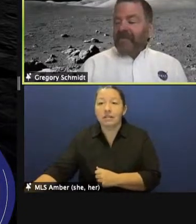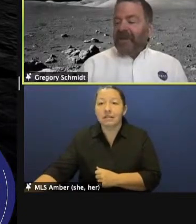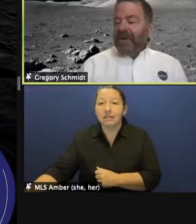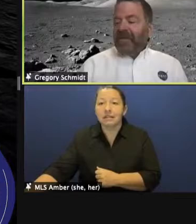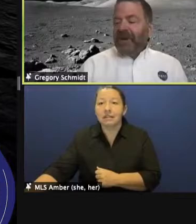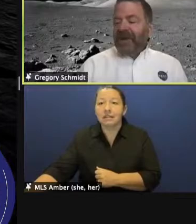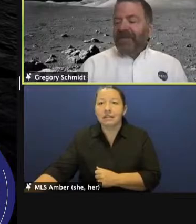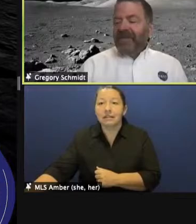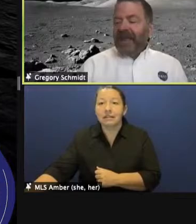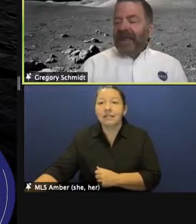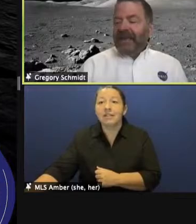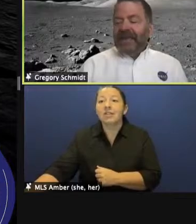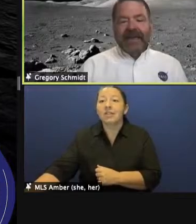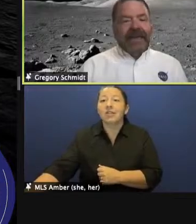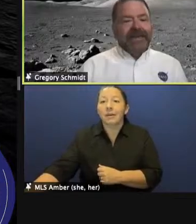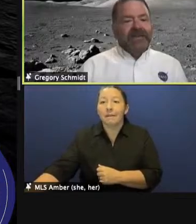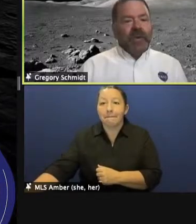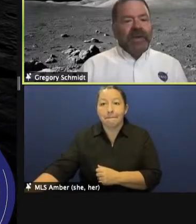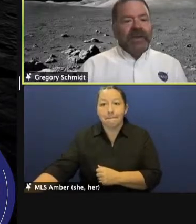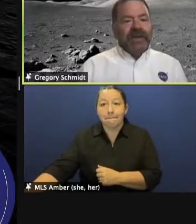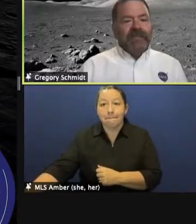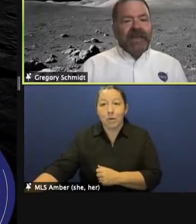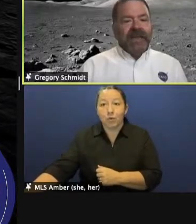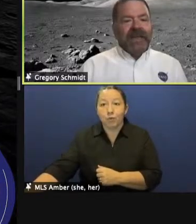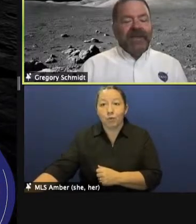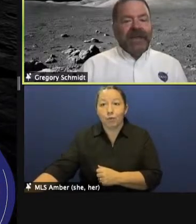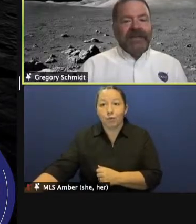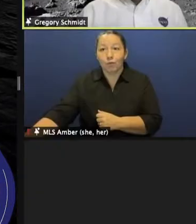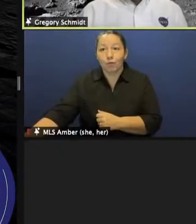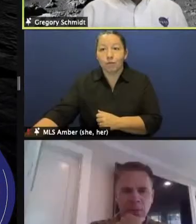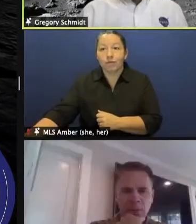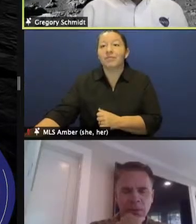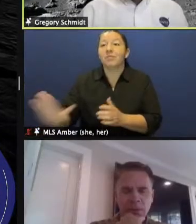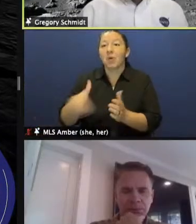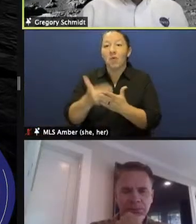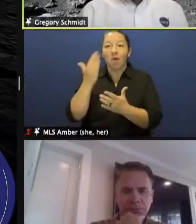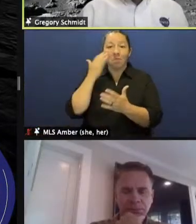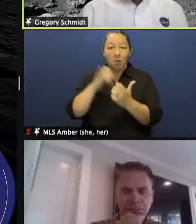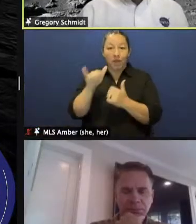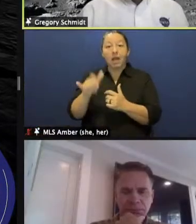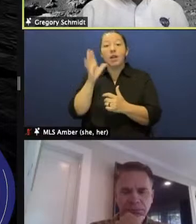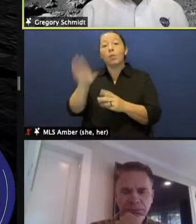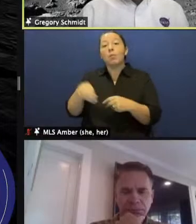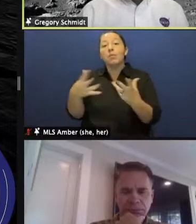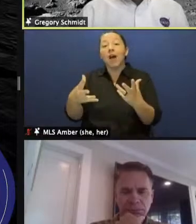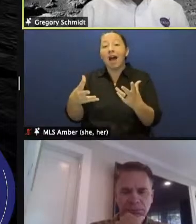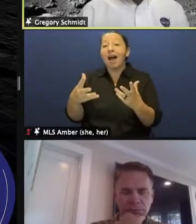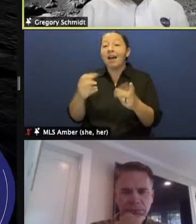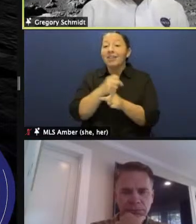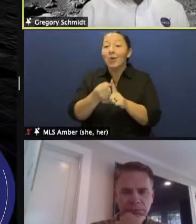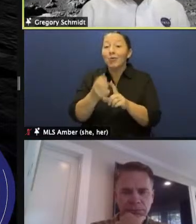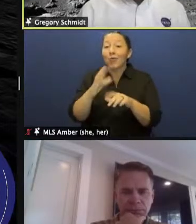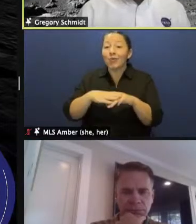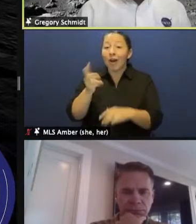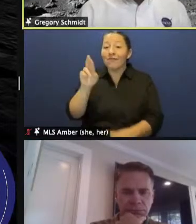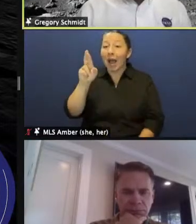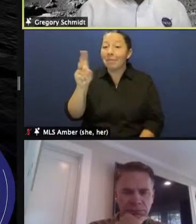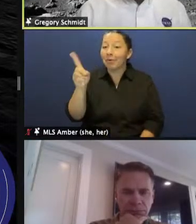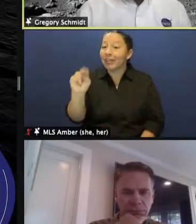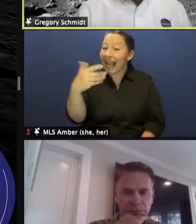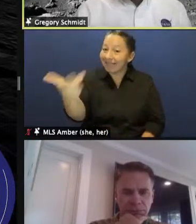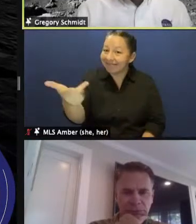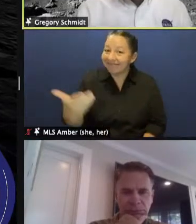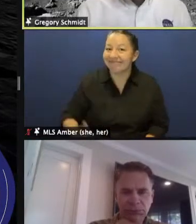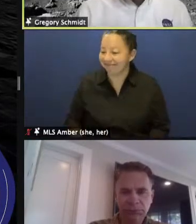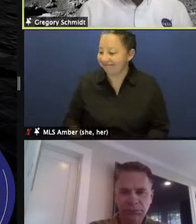very familiar with, and he is going to be giving a status on Viper. So Dan, please take it away.